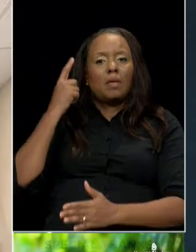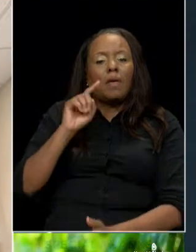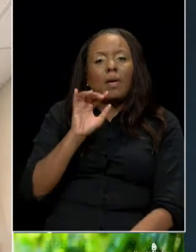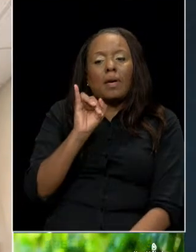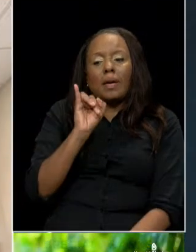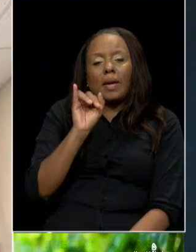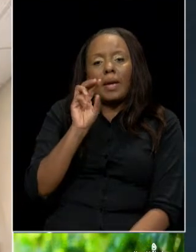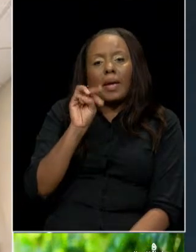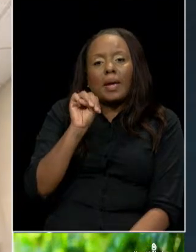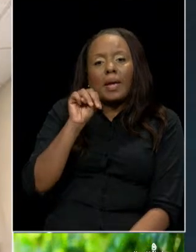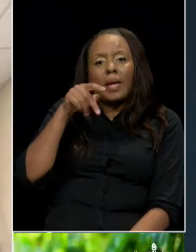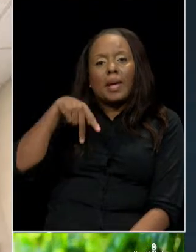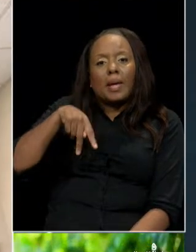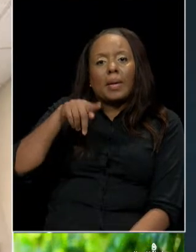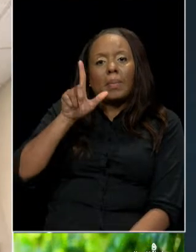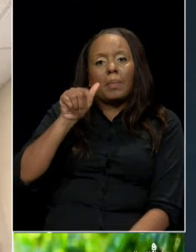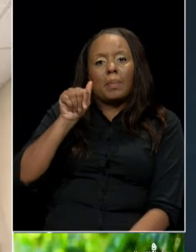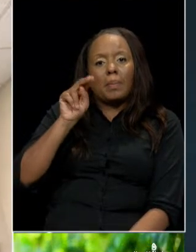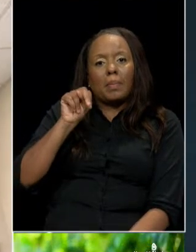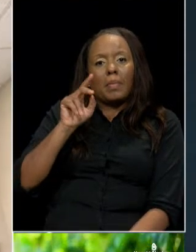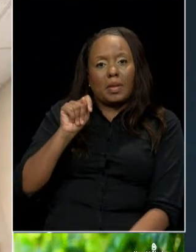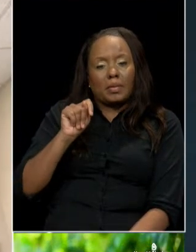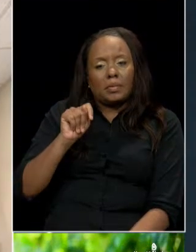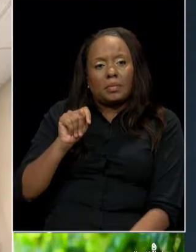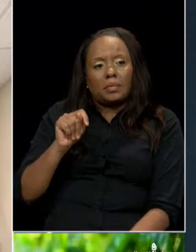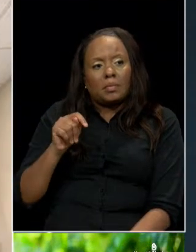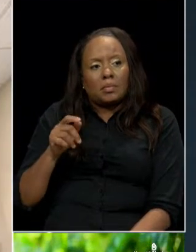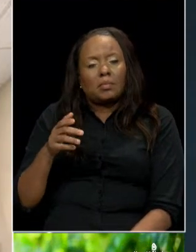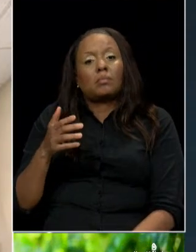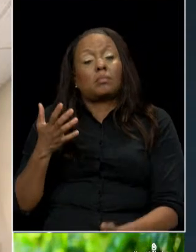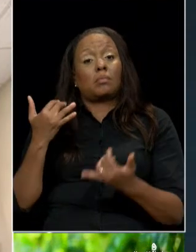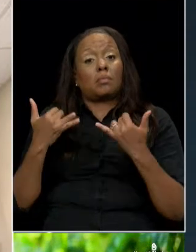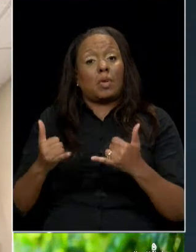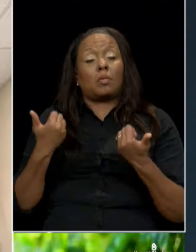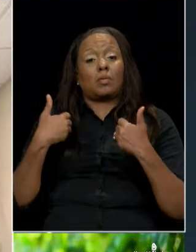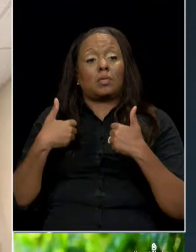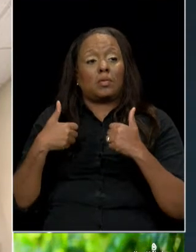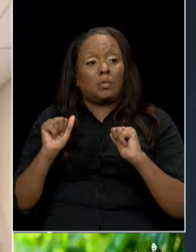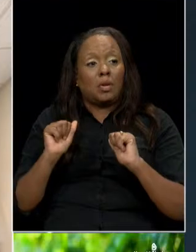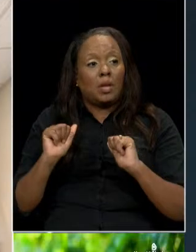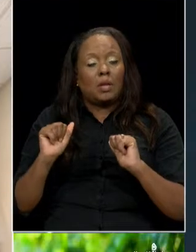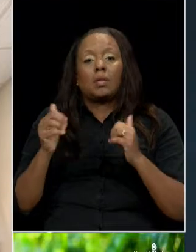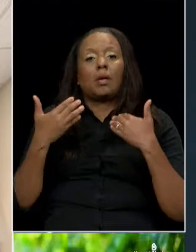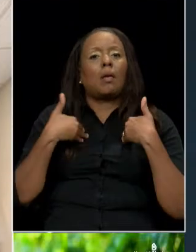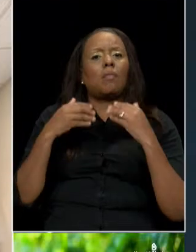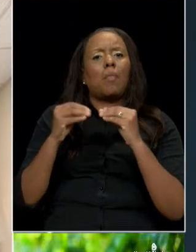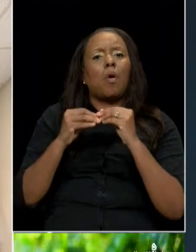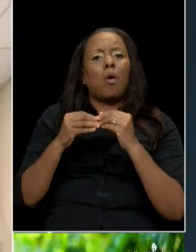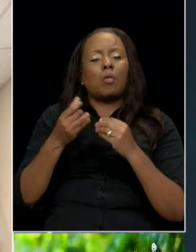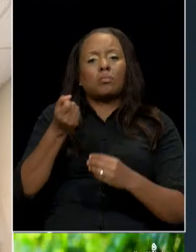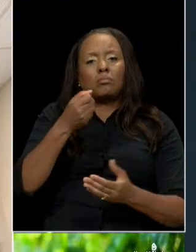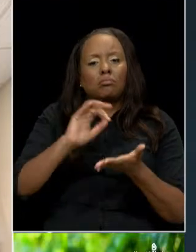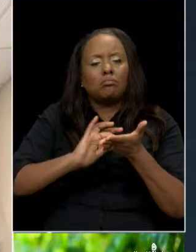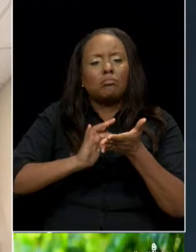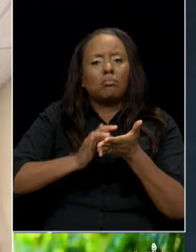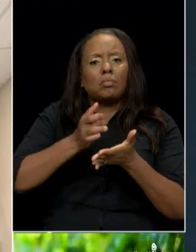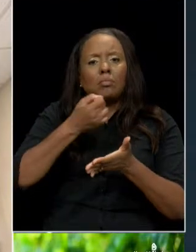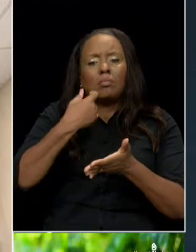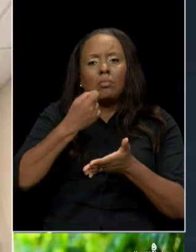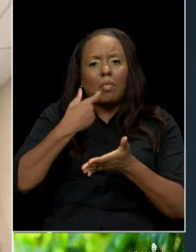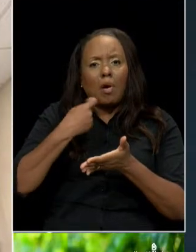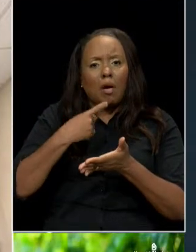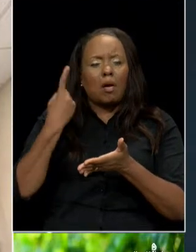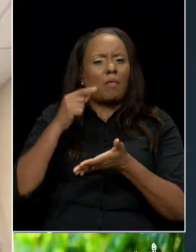therapies. I'm trying to get that organized, hopefully within the near future, that we'll have those drugs on island. There have been some issues with supply